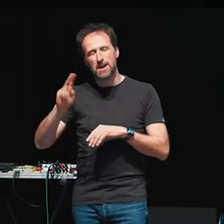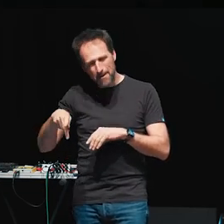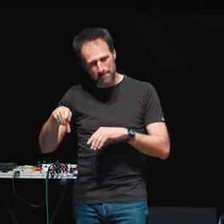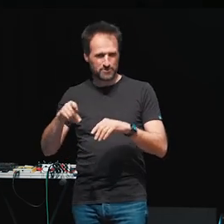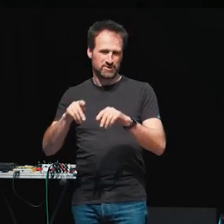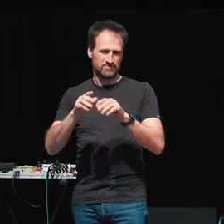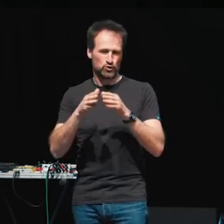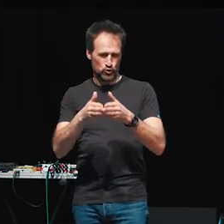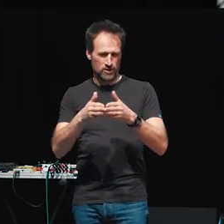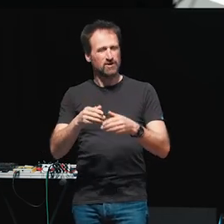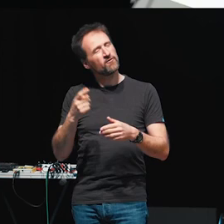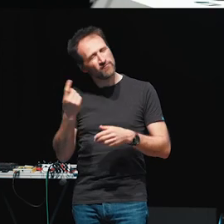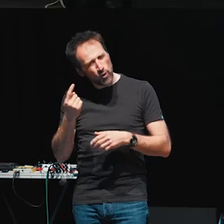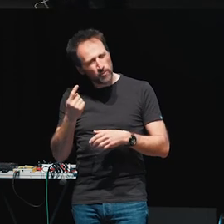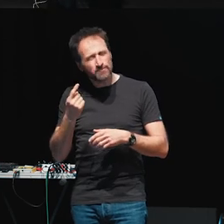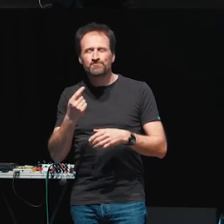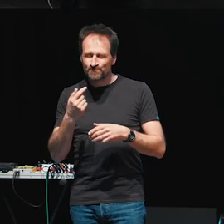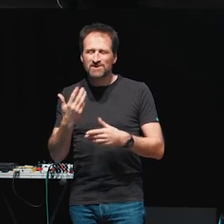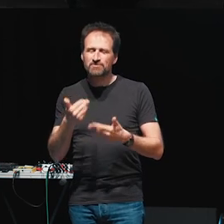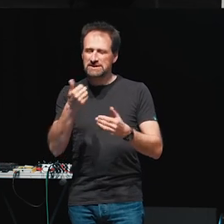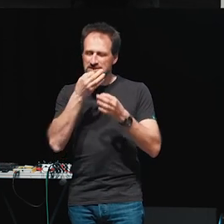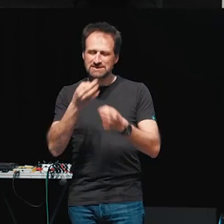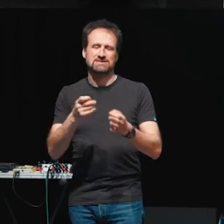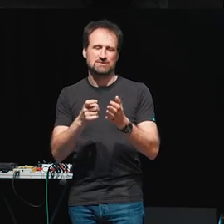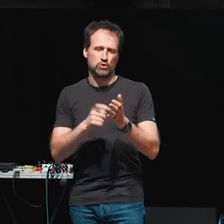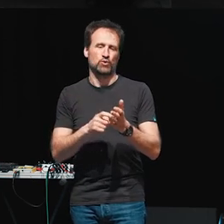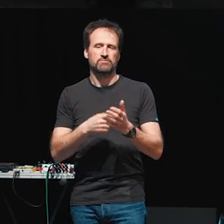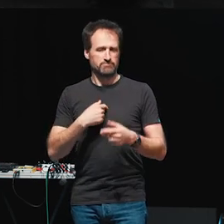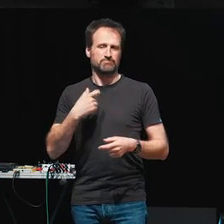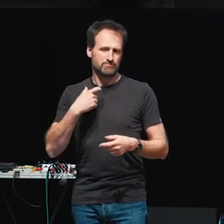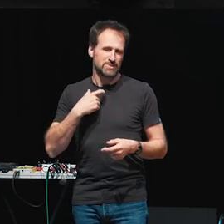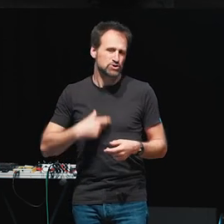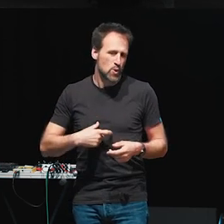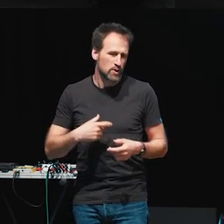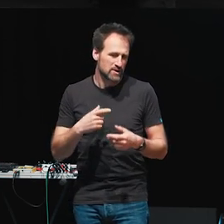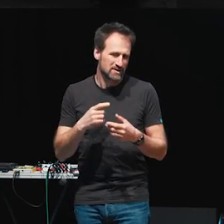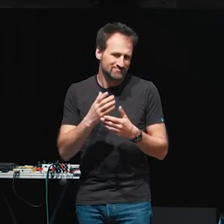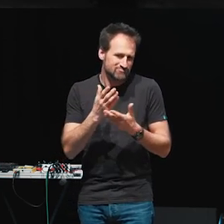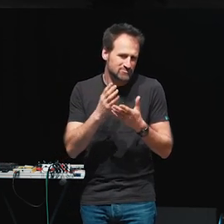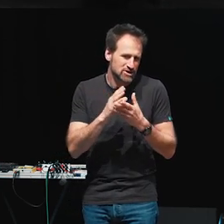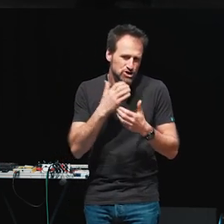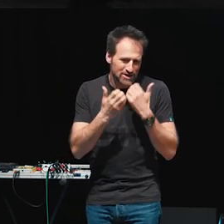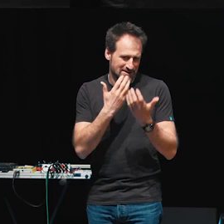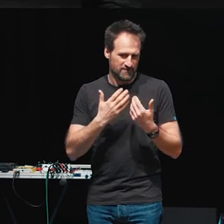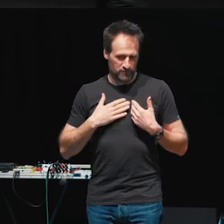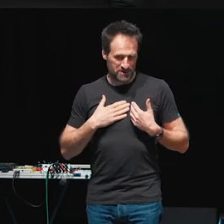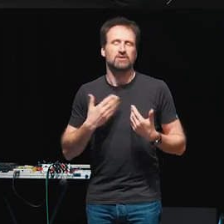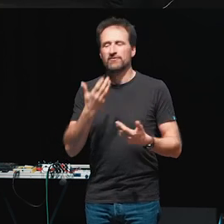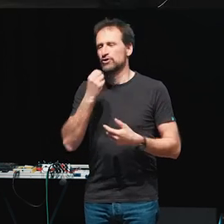very particular reason. It's actually a personal story of mine that I would like to share with you all, so bear with